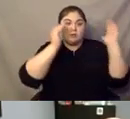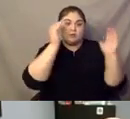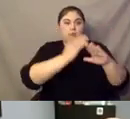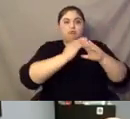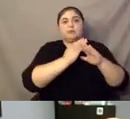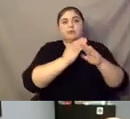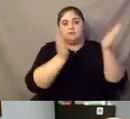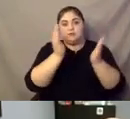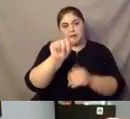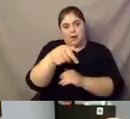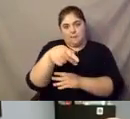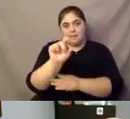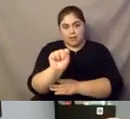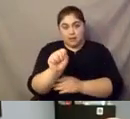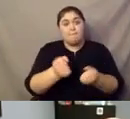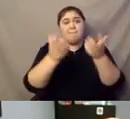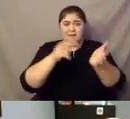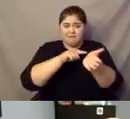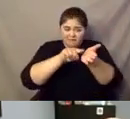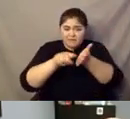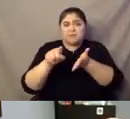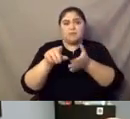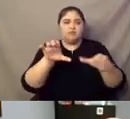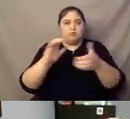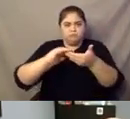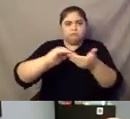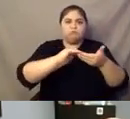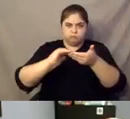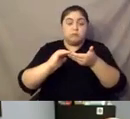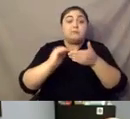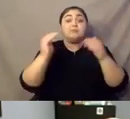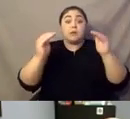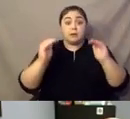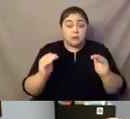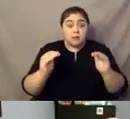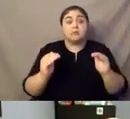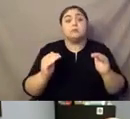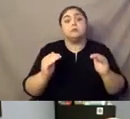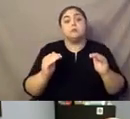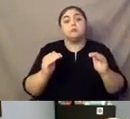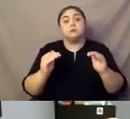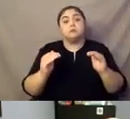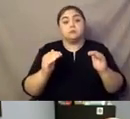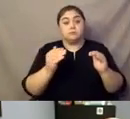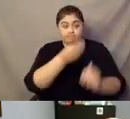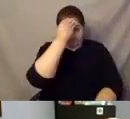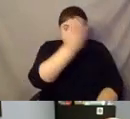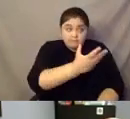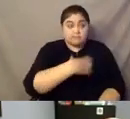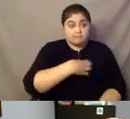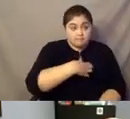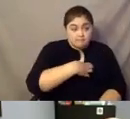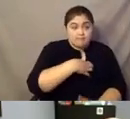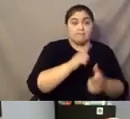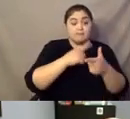and many of our investigations are done in conjunction with them. And the next step from disclosure is to go out and